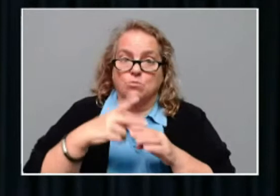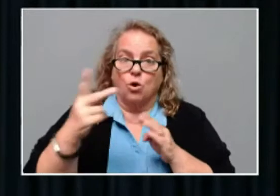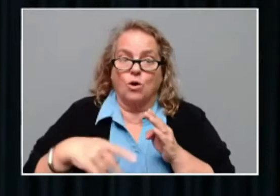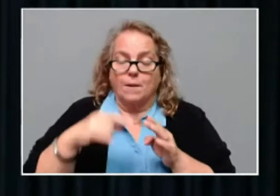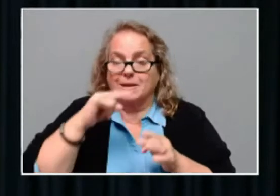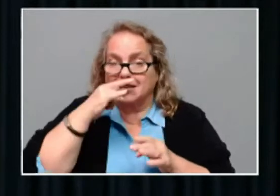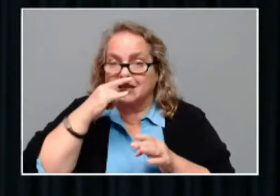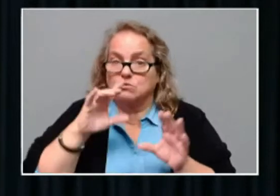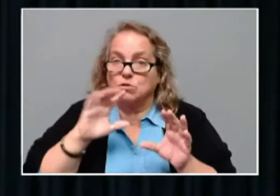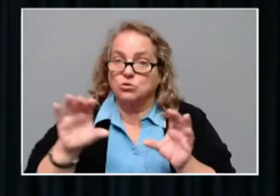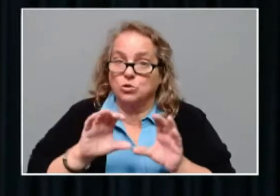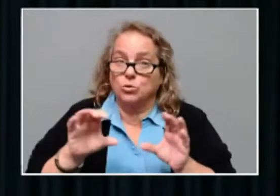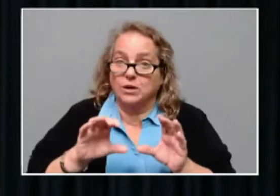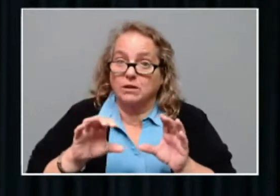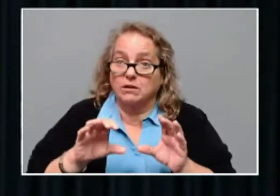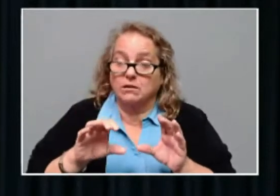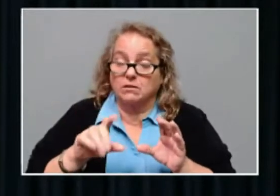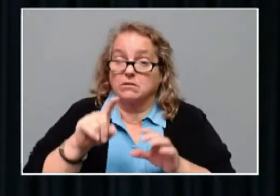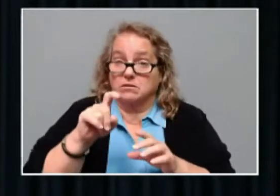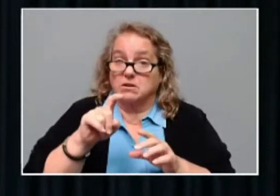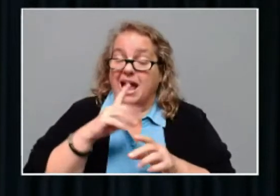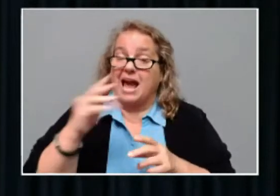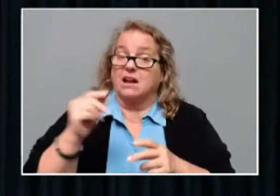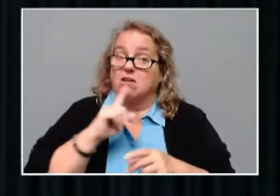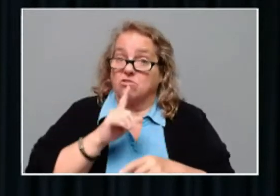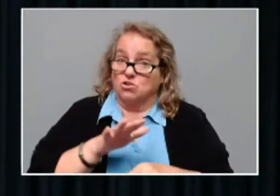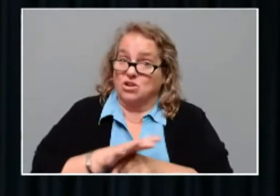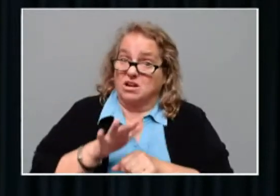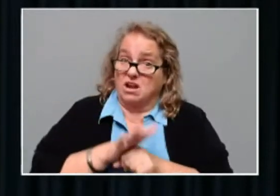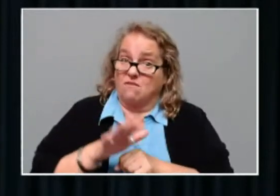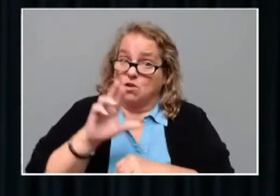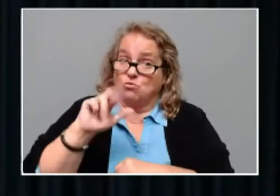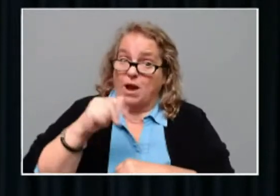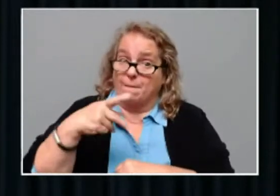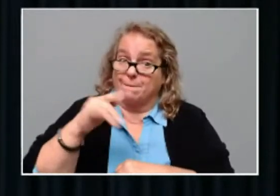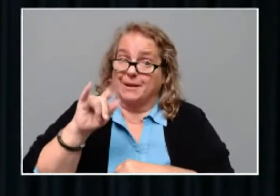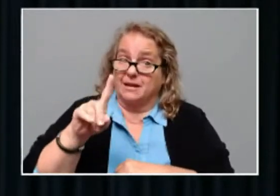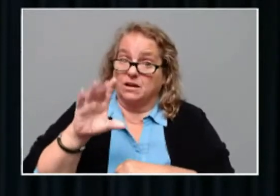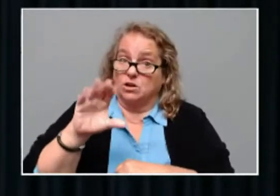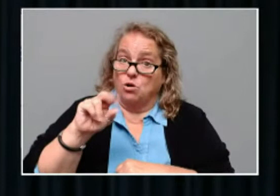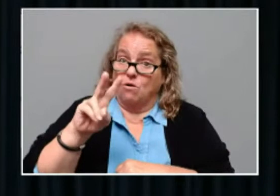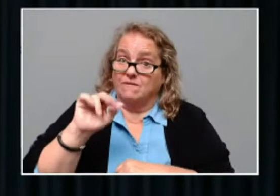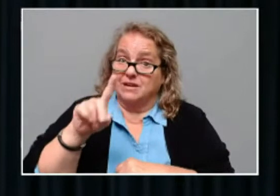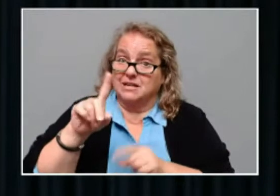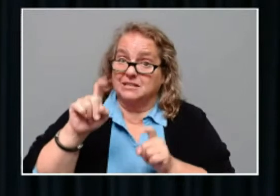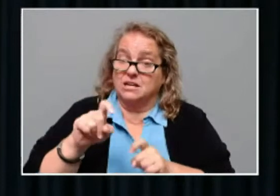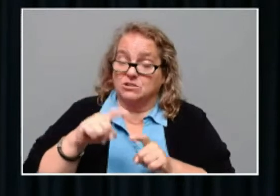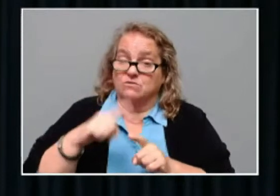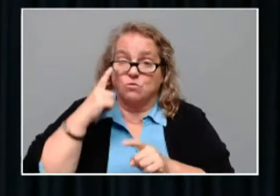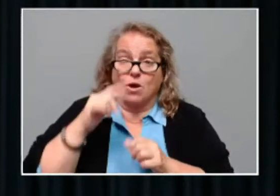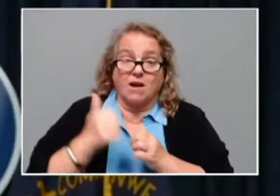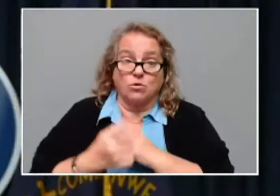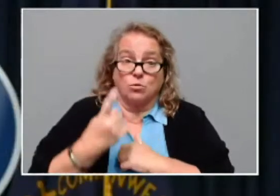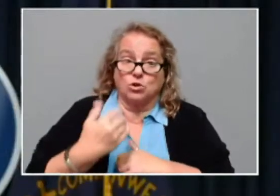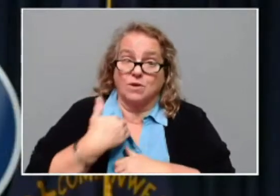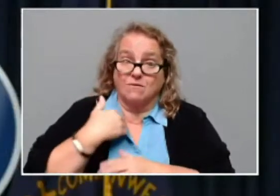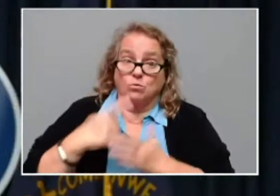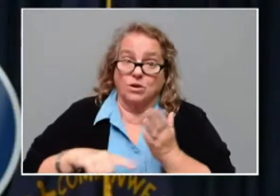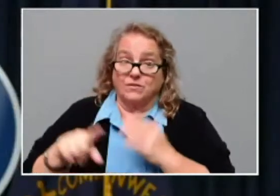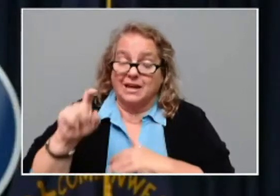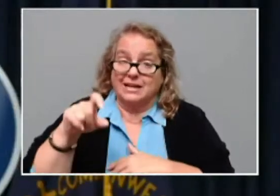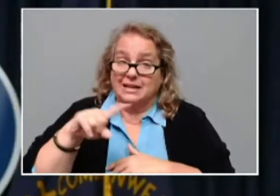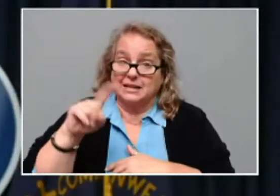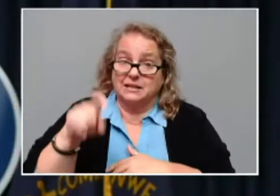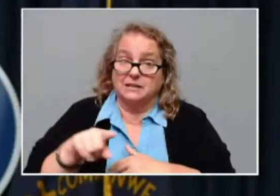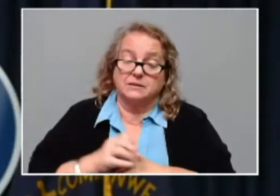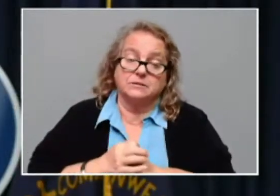the rapid COVID tests in Kentucky right now for everyone to have what they need? Let me get